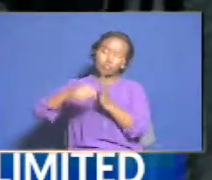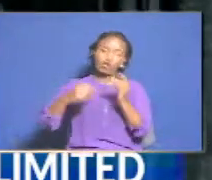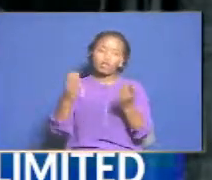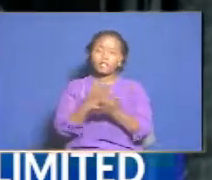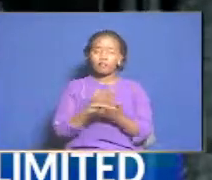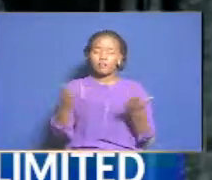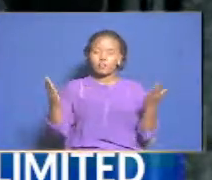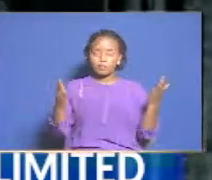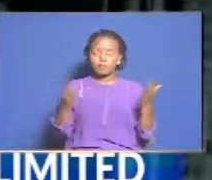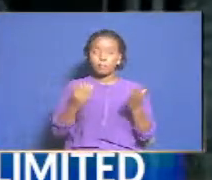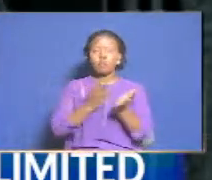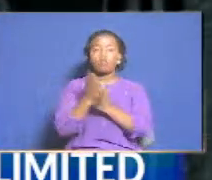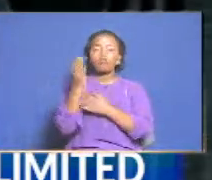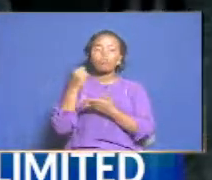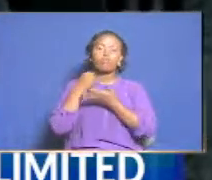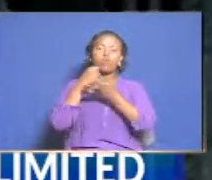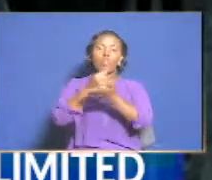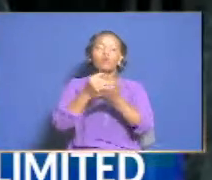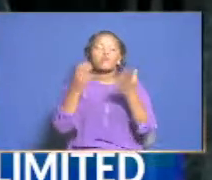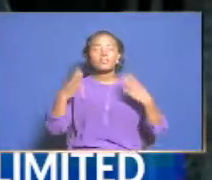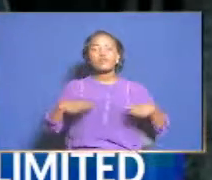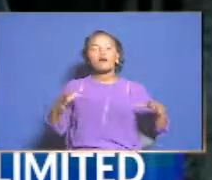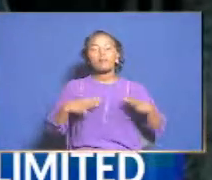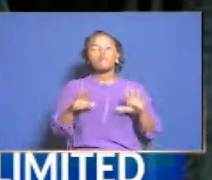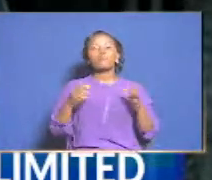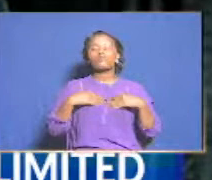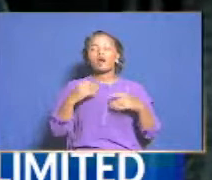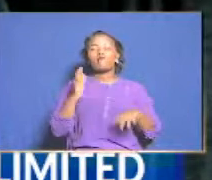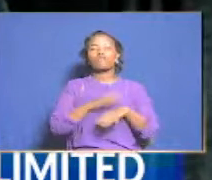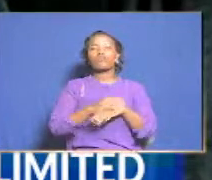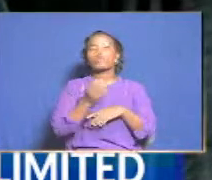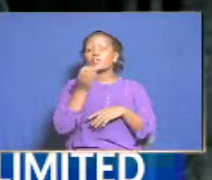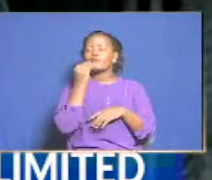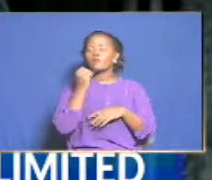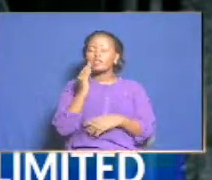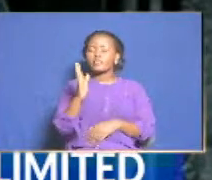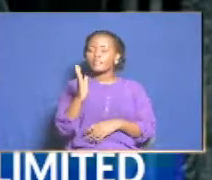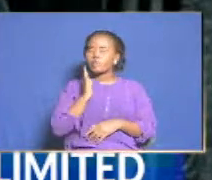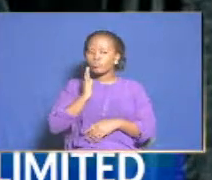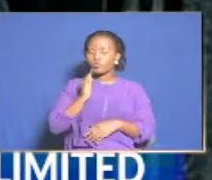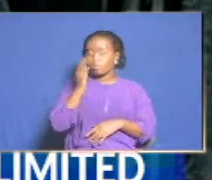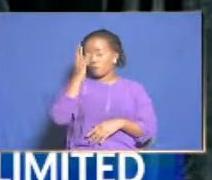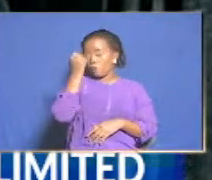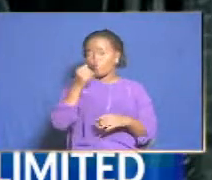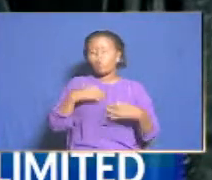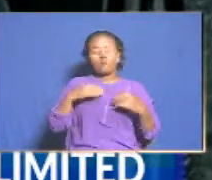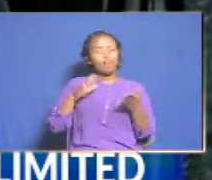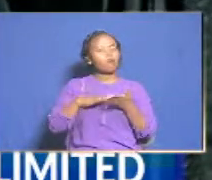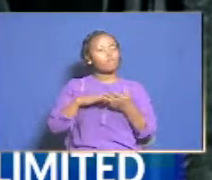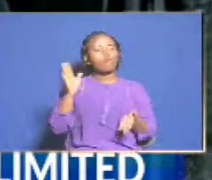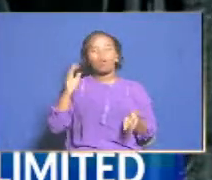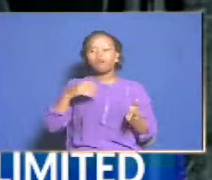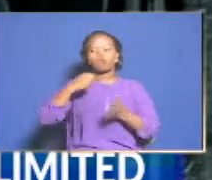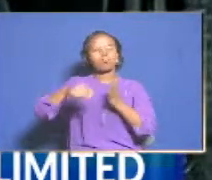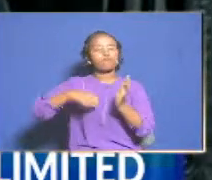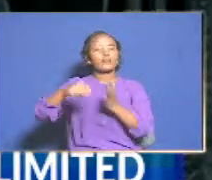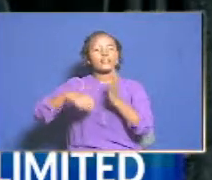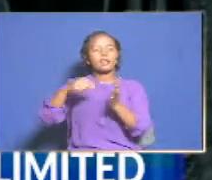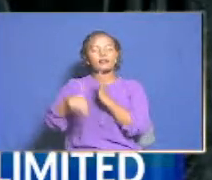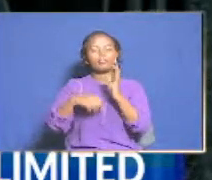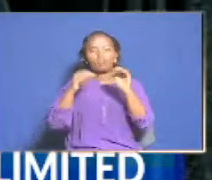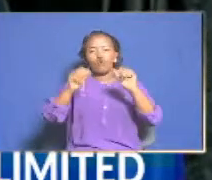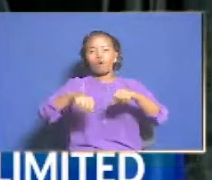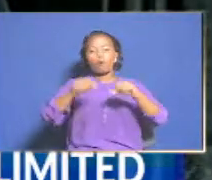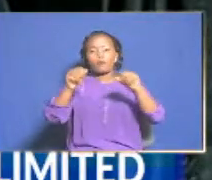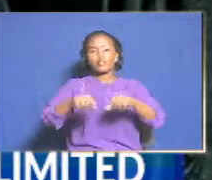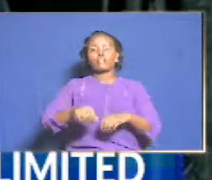people to be food secure. I believe we will be able to unlock the industrial potential of this region and indeed